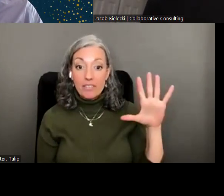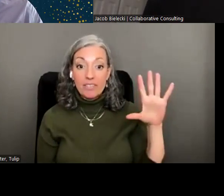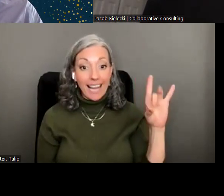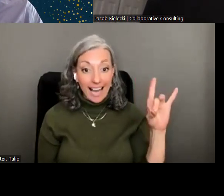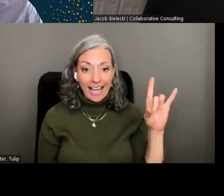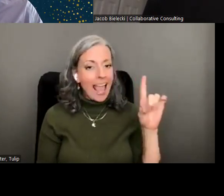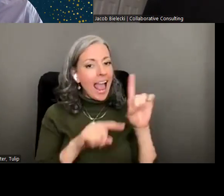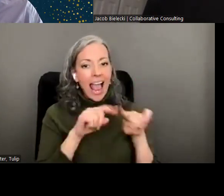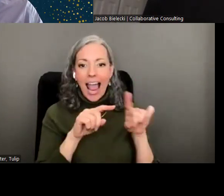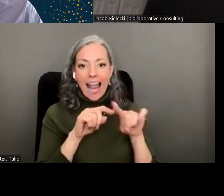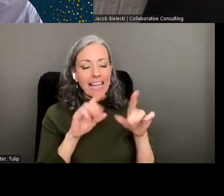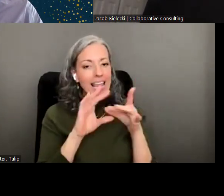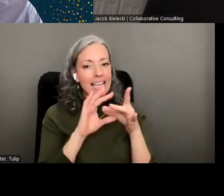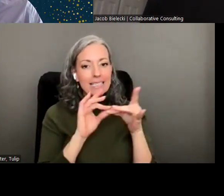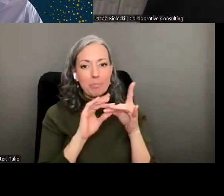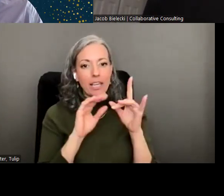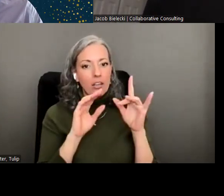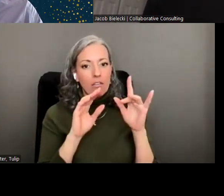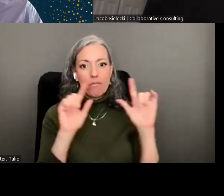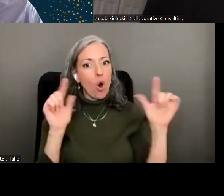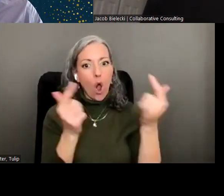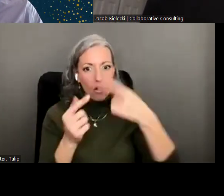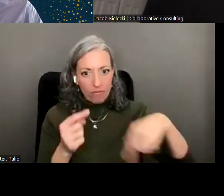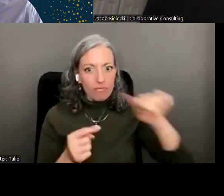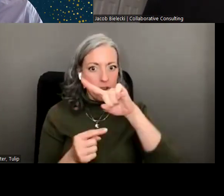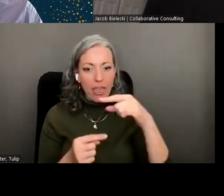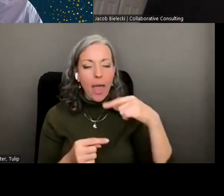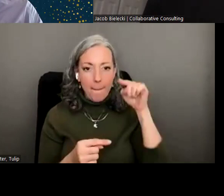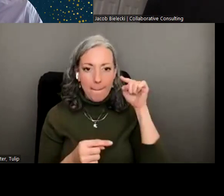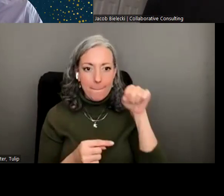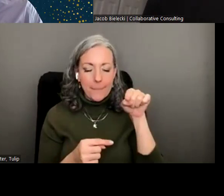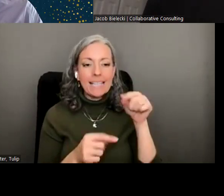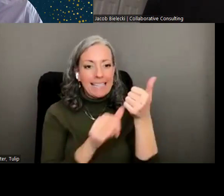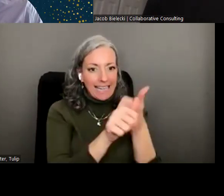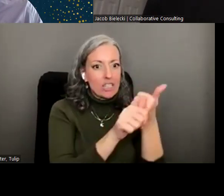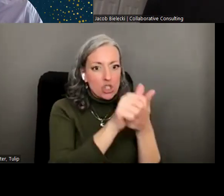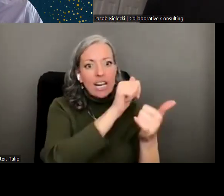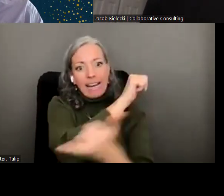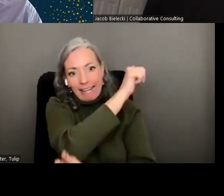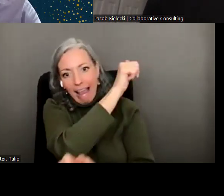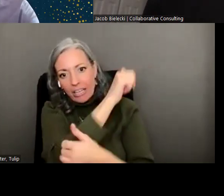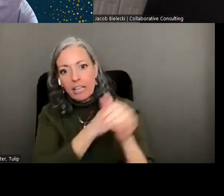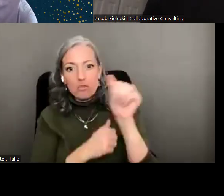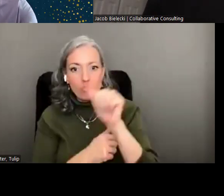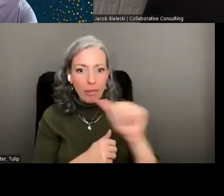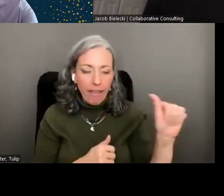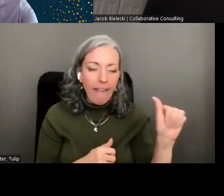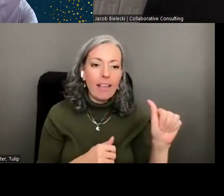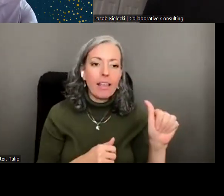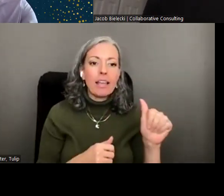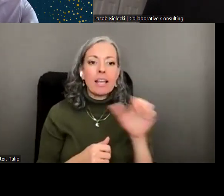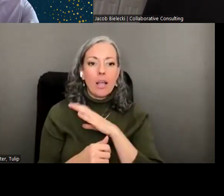speak authoritatively about the composition in every county. The AAA commissions, we now